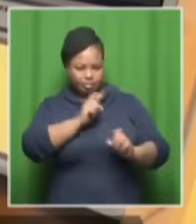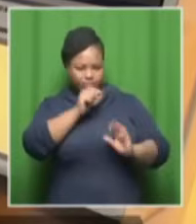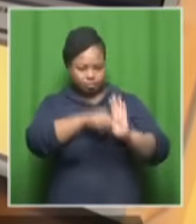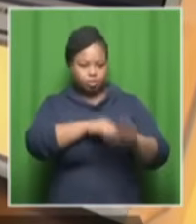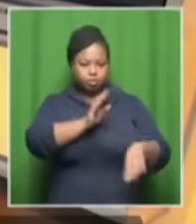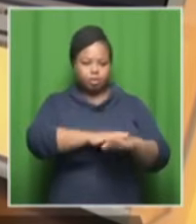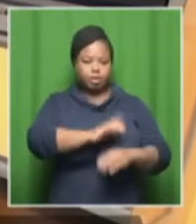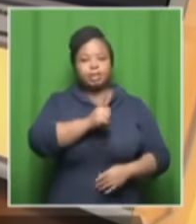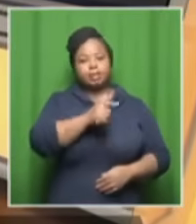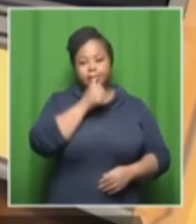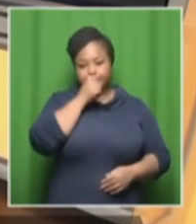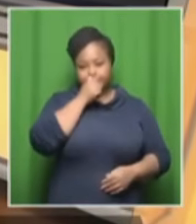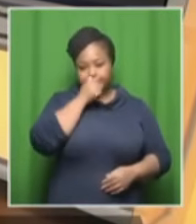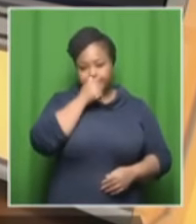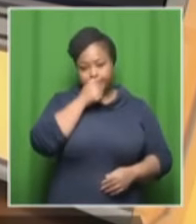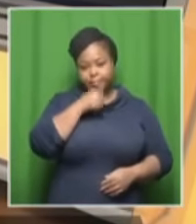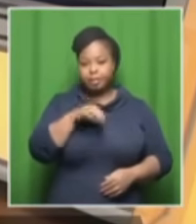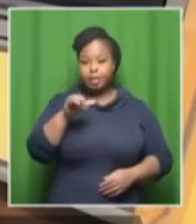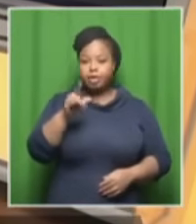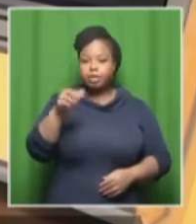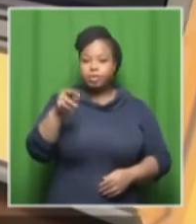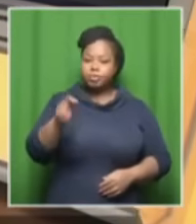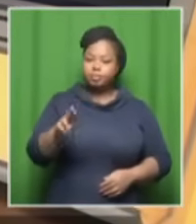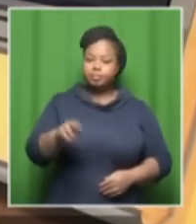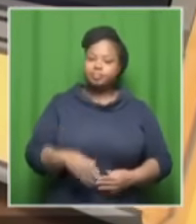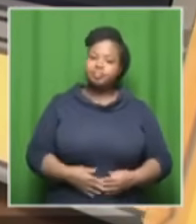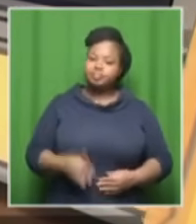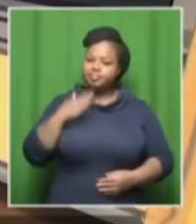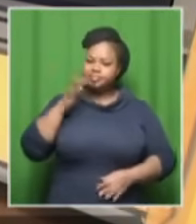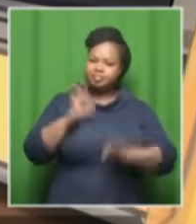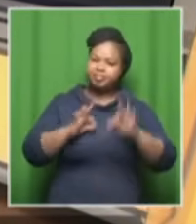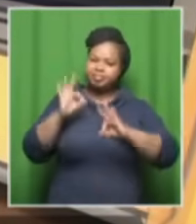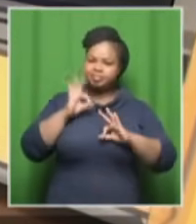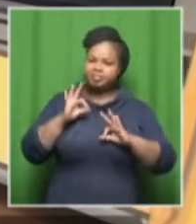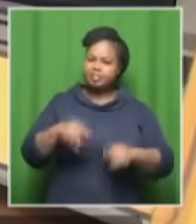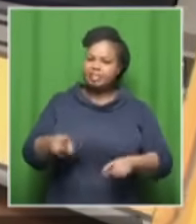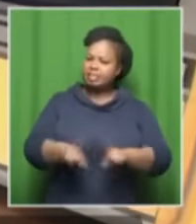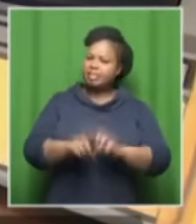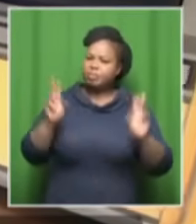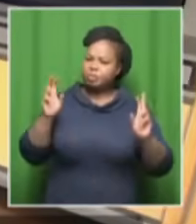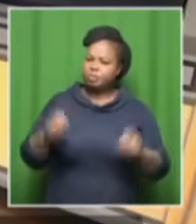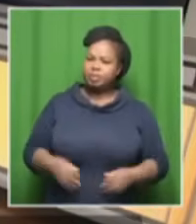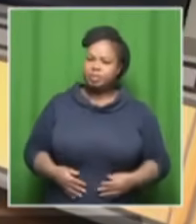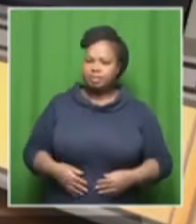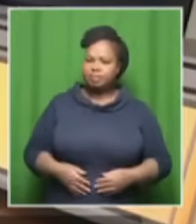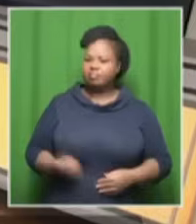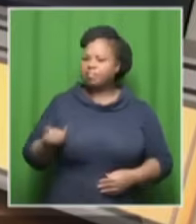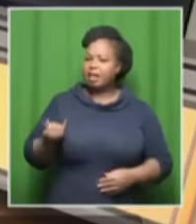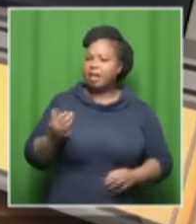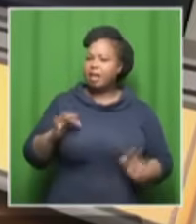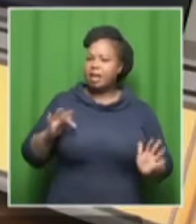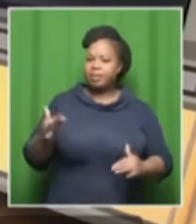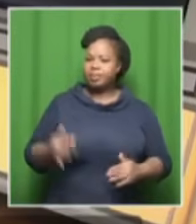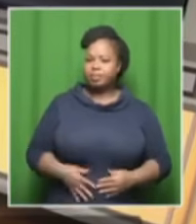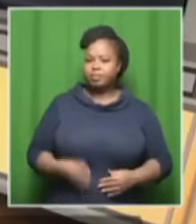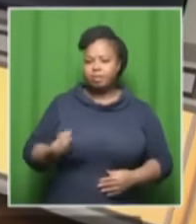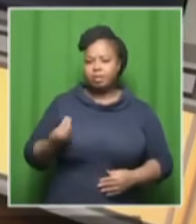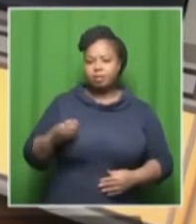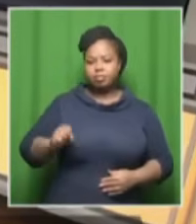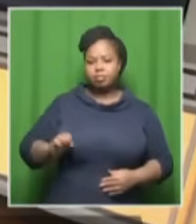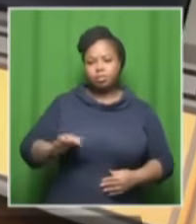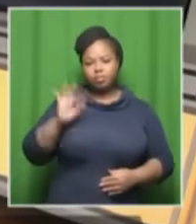little bit later on that. Karnu, let me come to you. Talk to me about the same issues. I mean, what is it like for you being young in